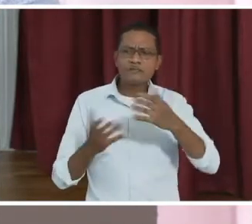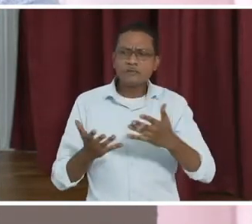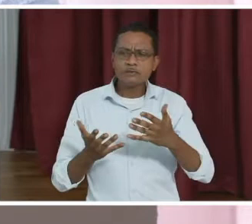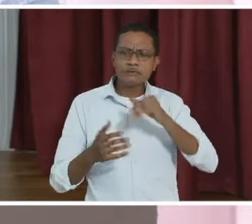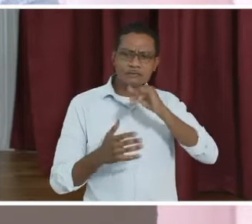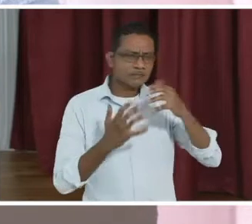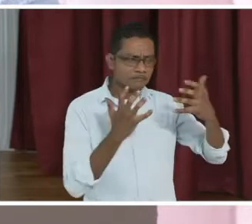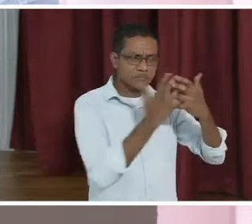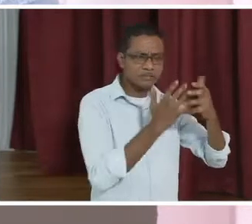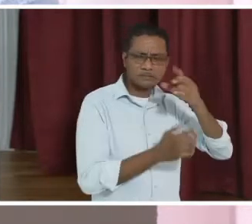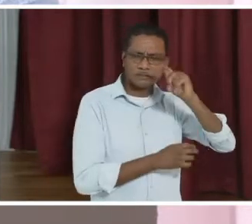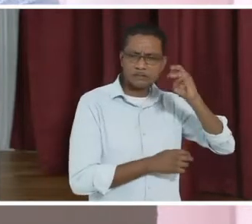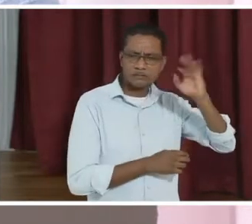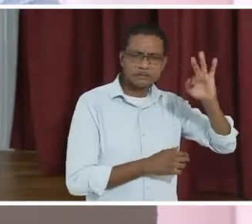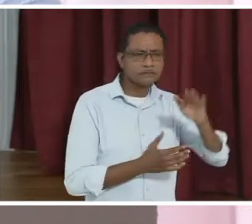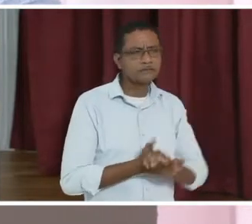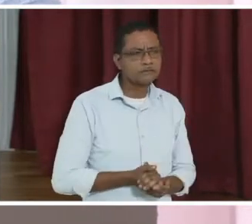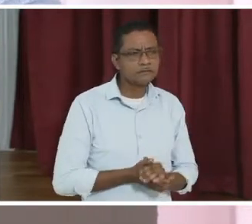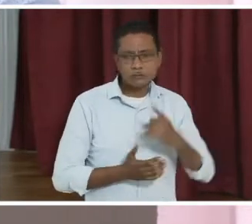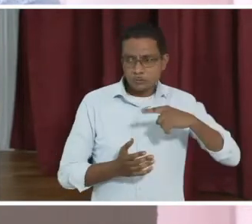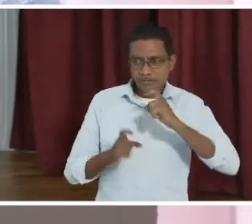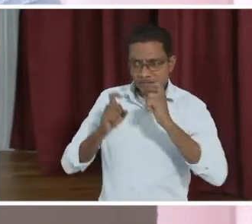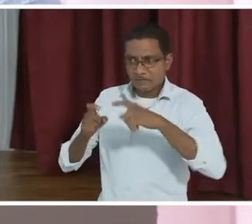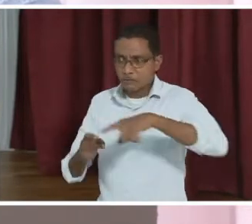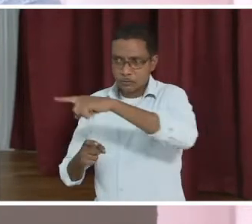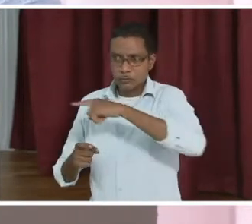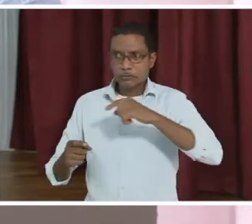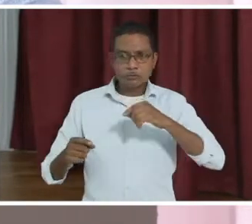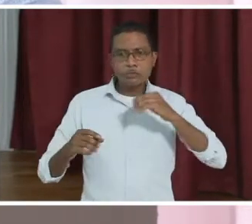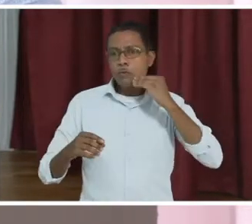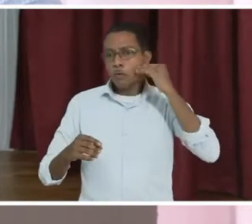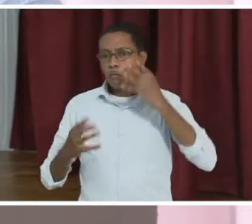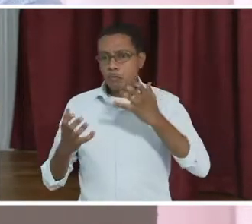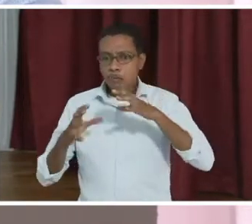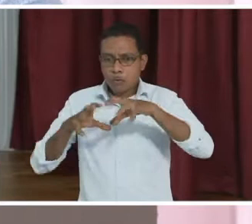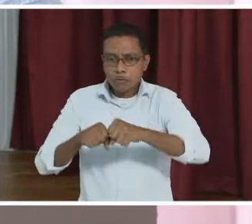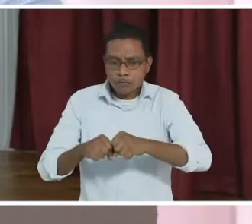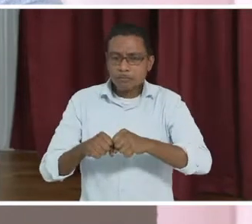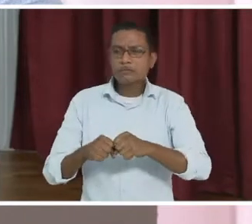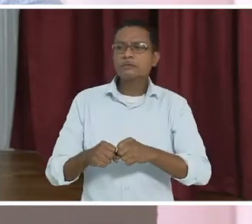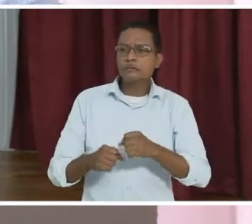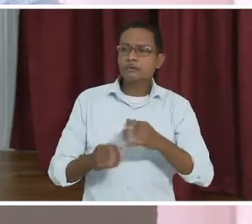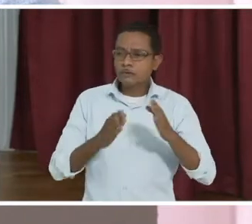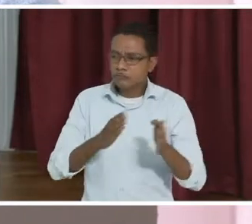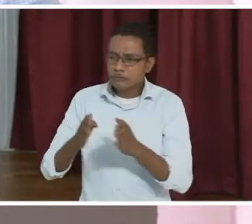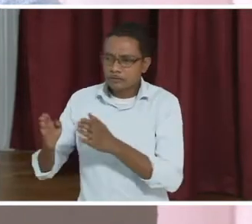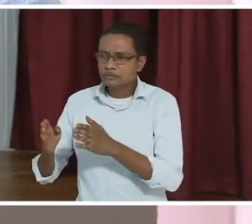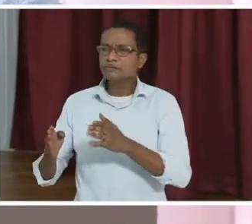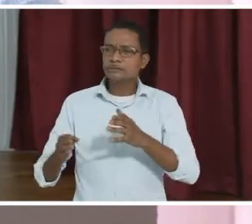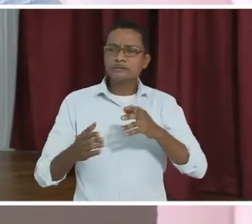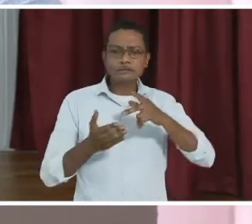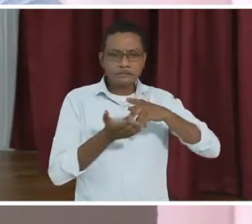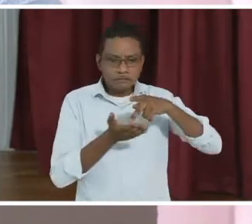and potential homeowners the opportunity to process a mortgage transaction through our partner Ttmf,